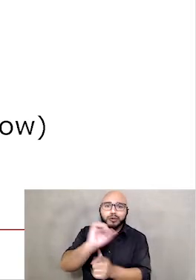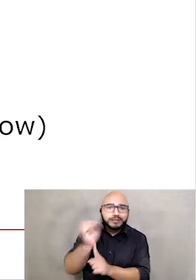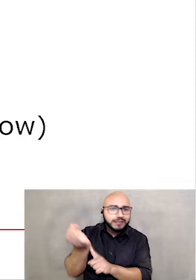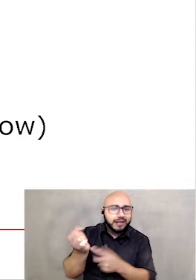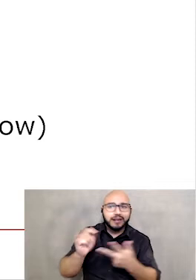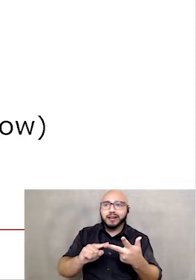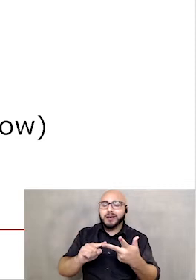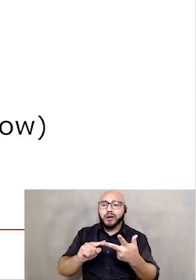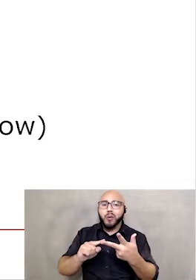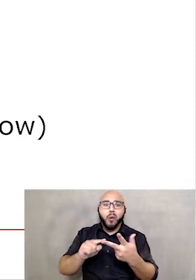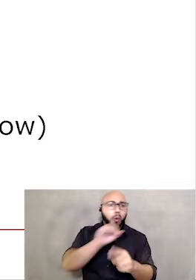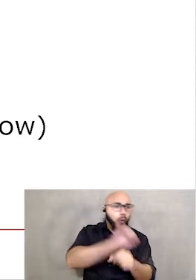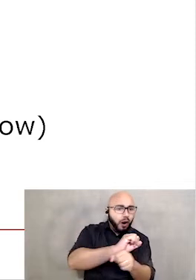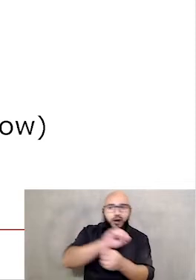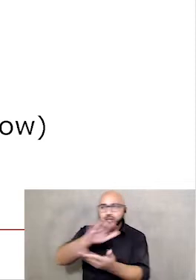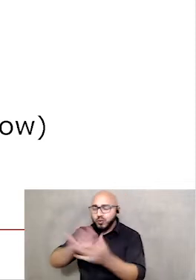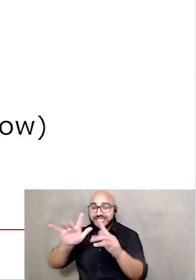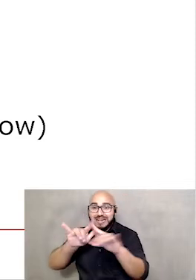experiencing both of them at the same time.